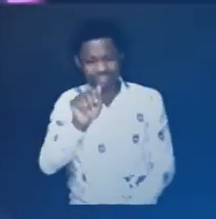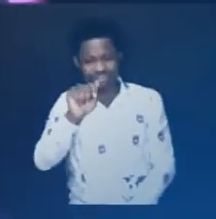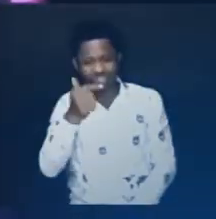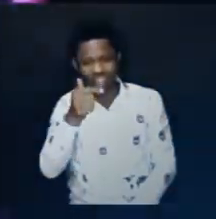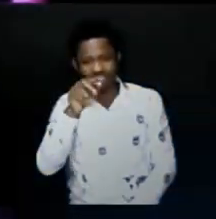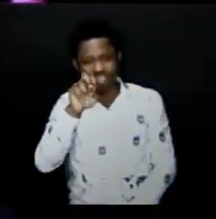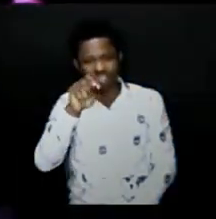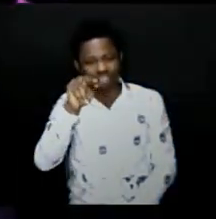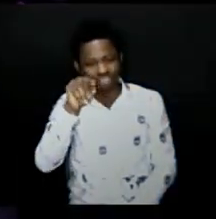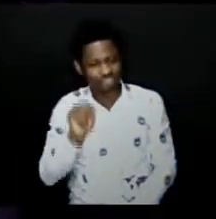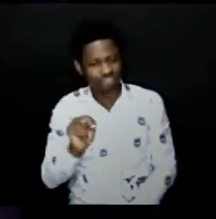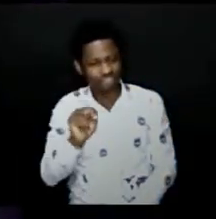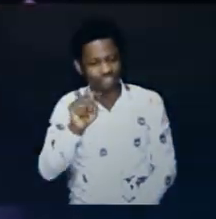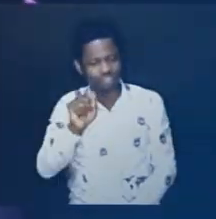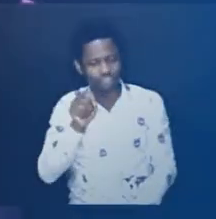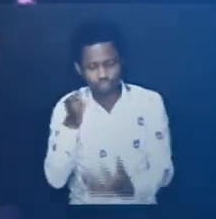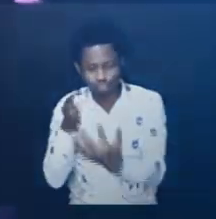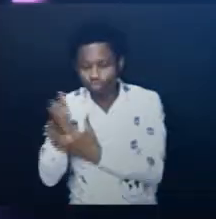his